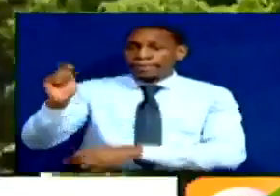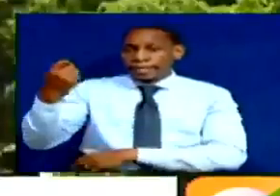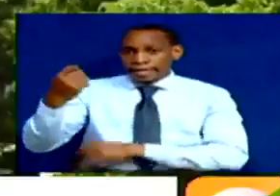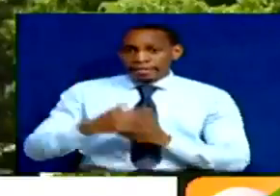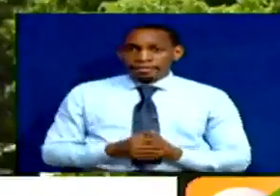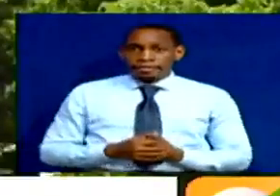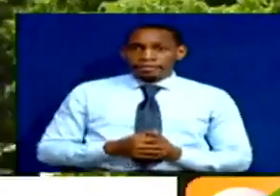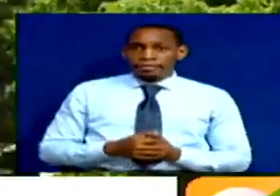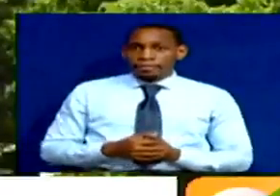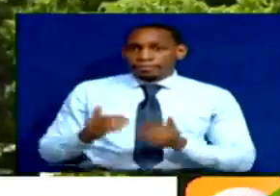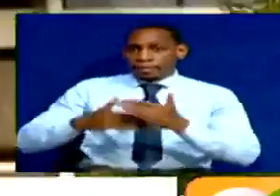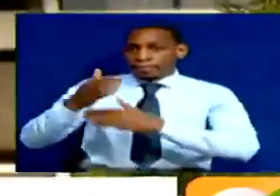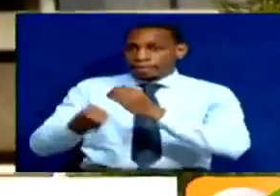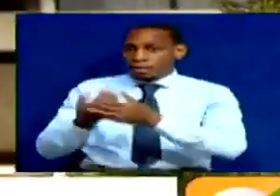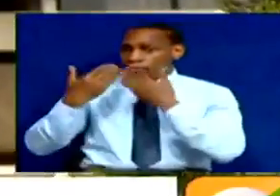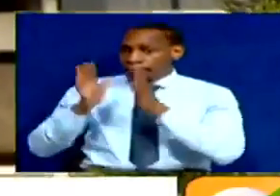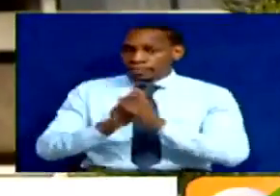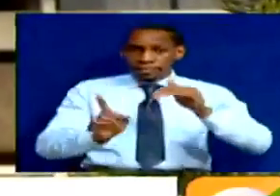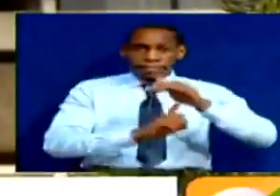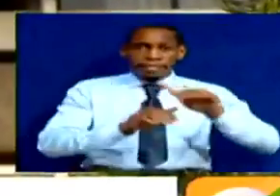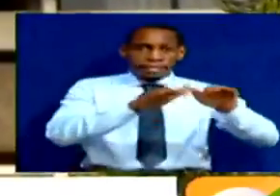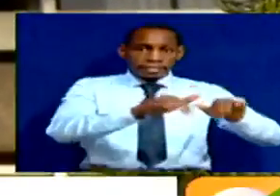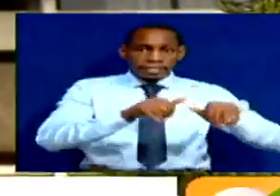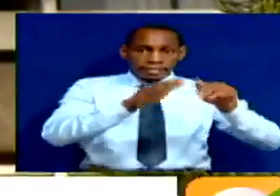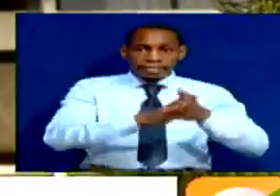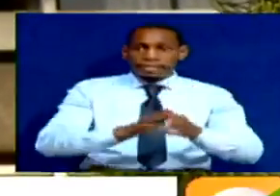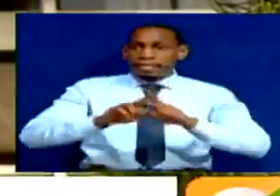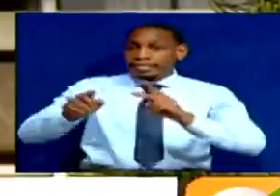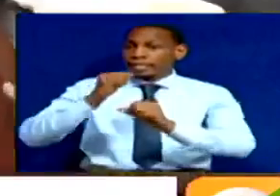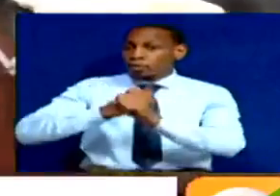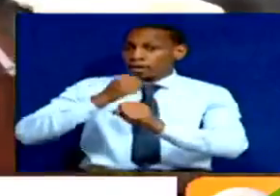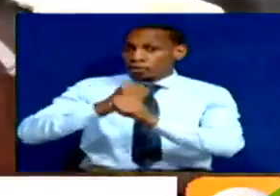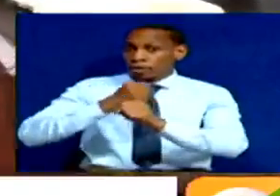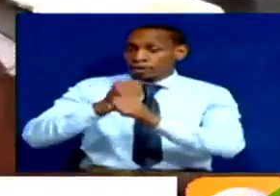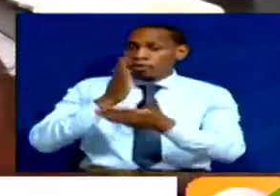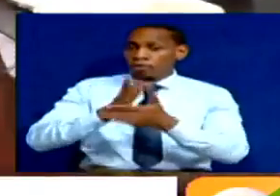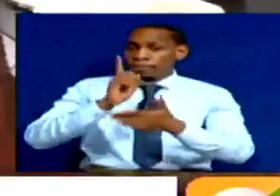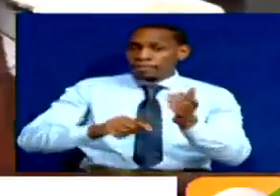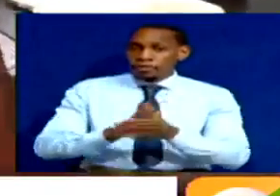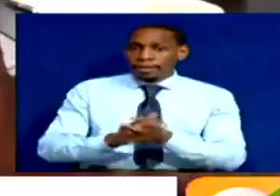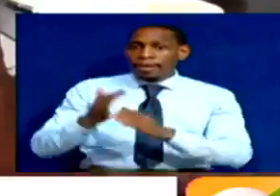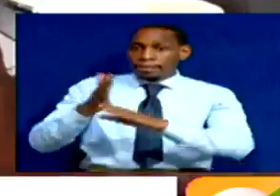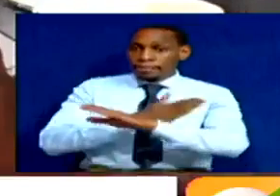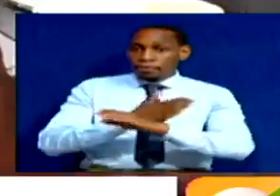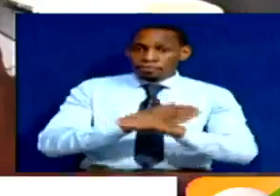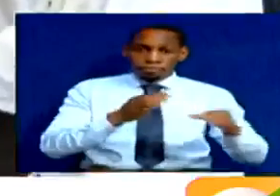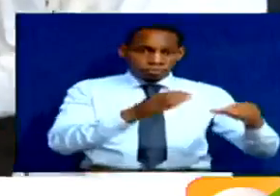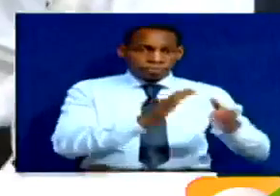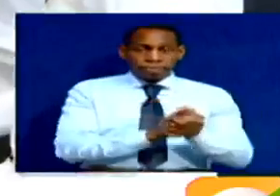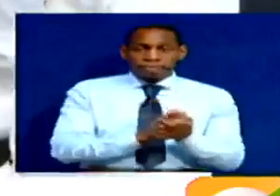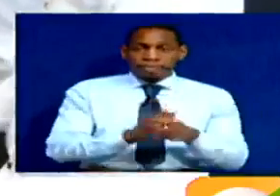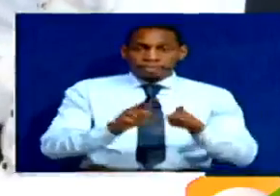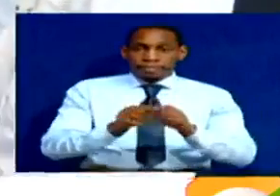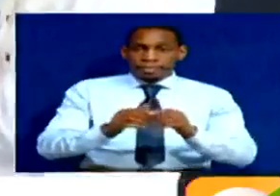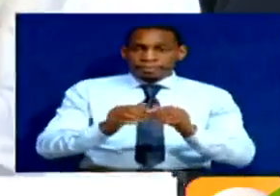Kenya. Days after the launch, the Ministry of Agriculture has hit the ground running in ensuring the once popular club